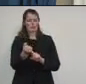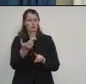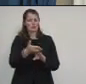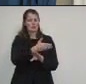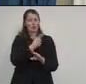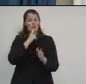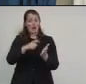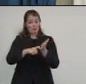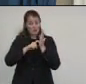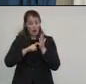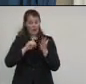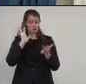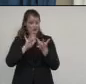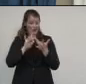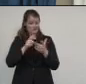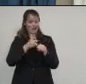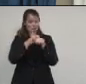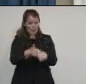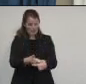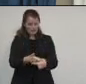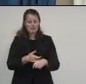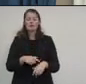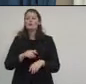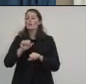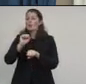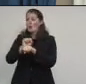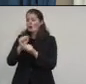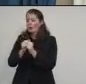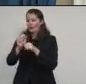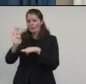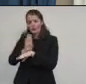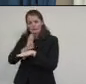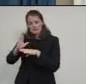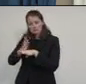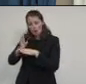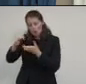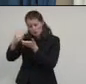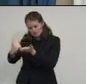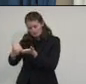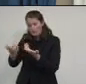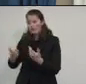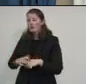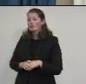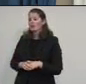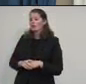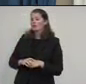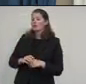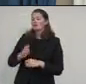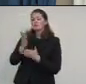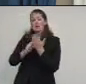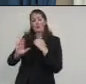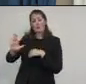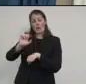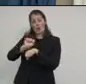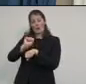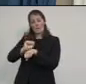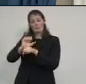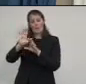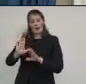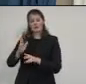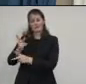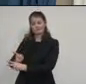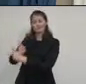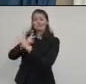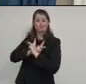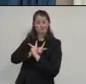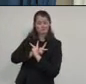their safety? Well, certainly, no one is being forced to go back to work or to open their business as we move forward. This would be